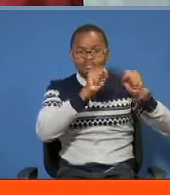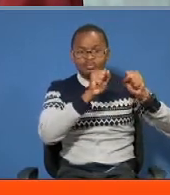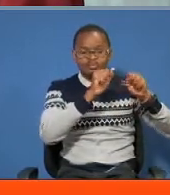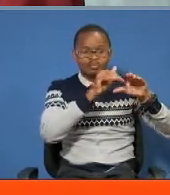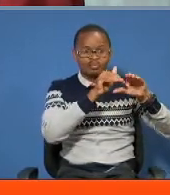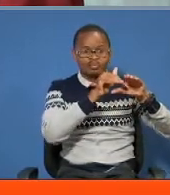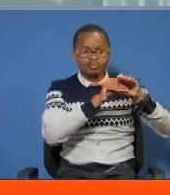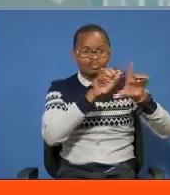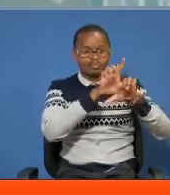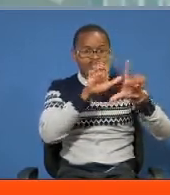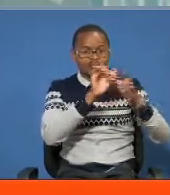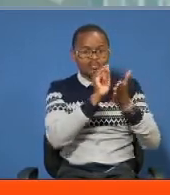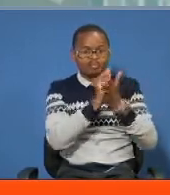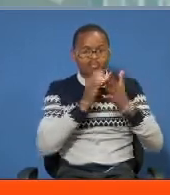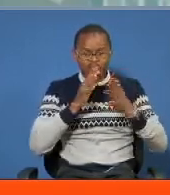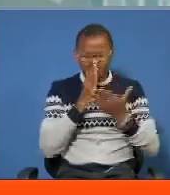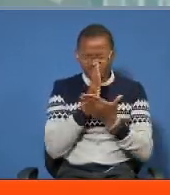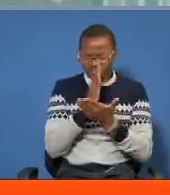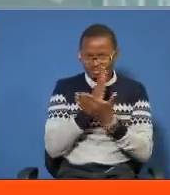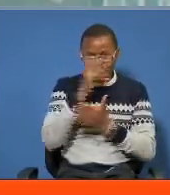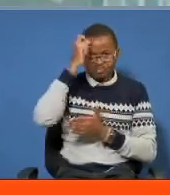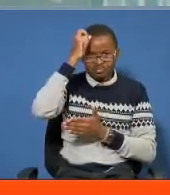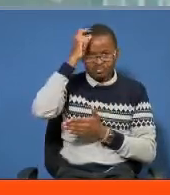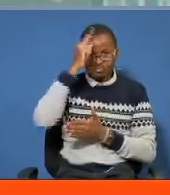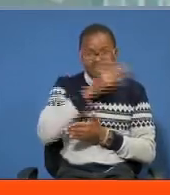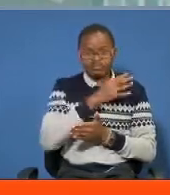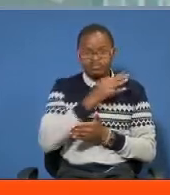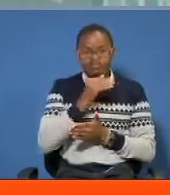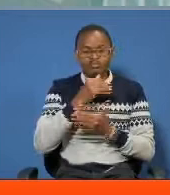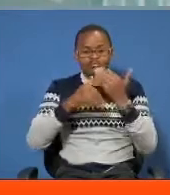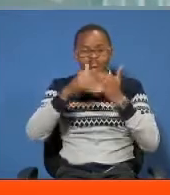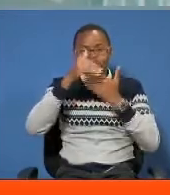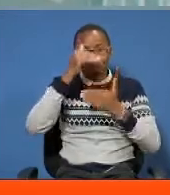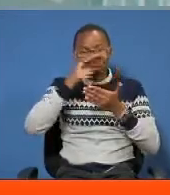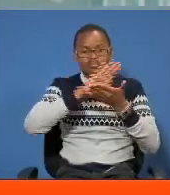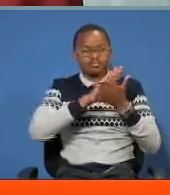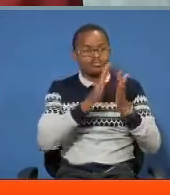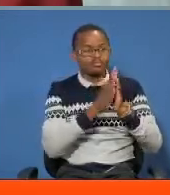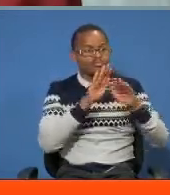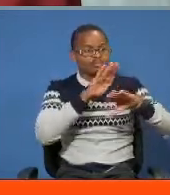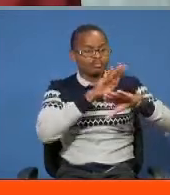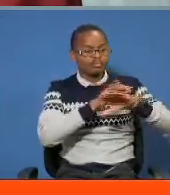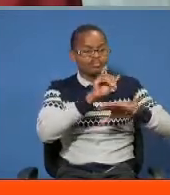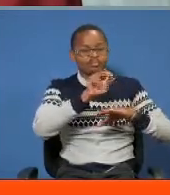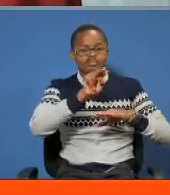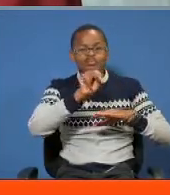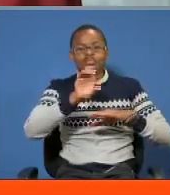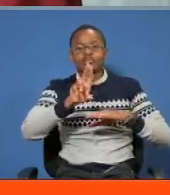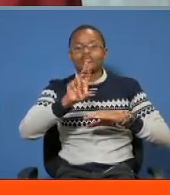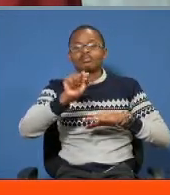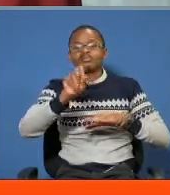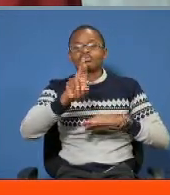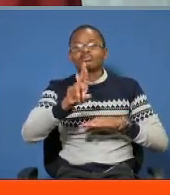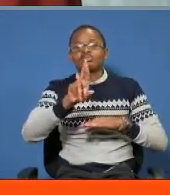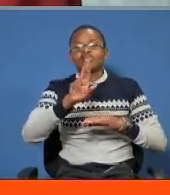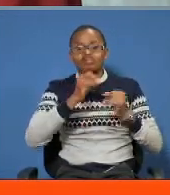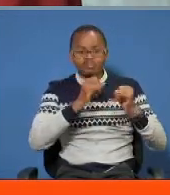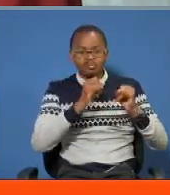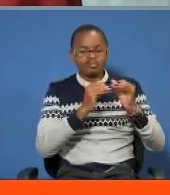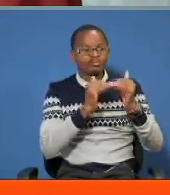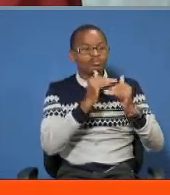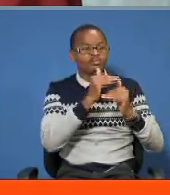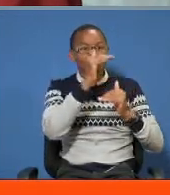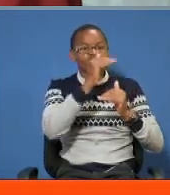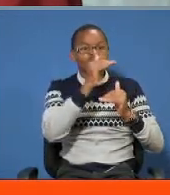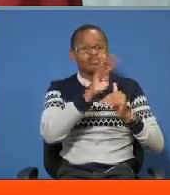as possible in a language that people truly understand, and then the universities become good incubators. all right? And